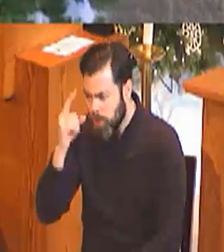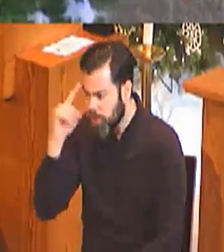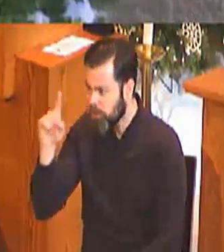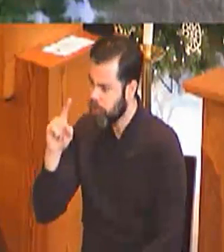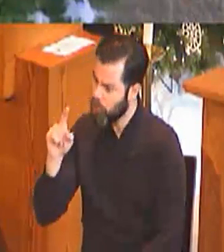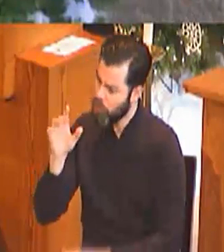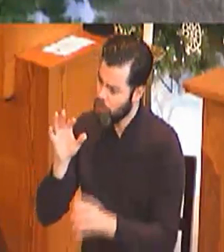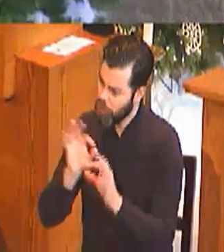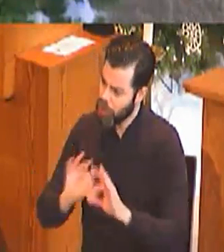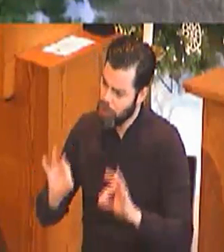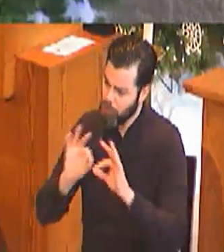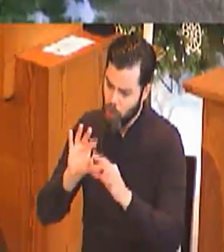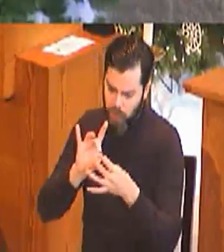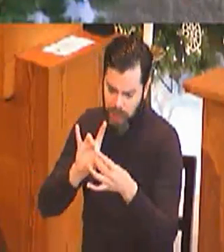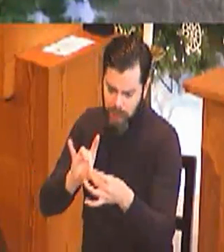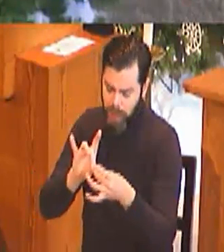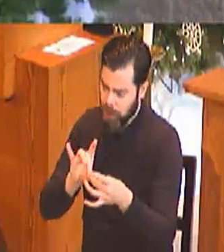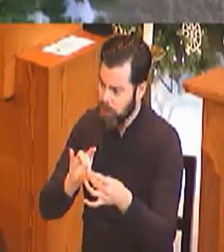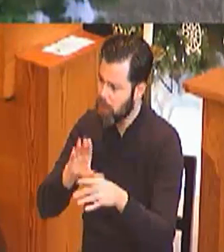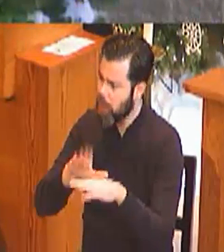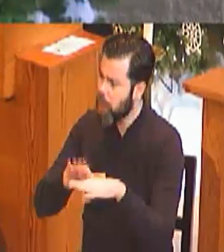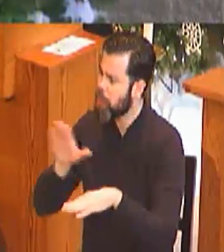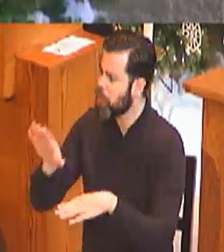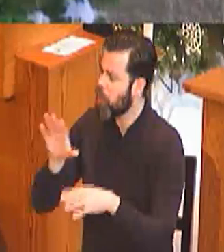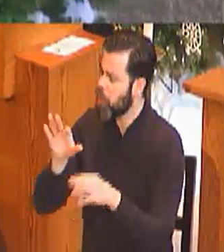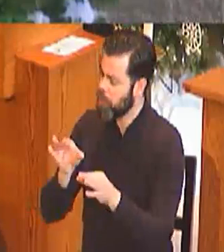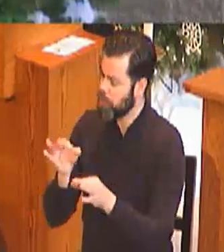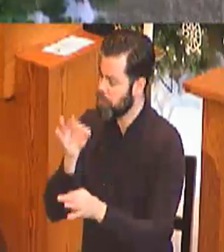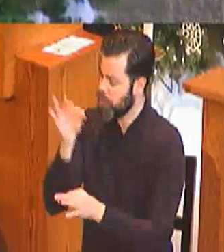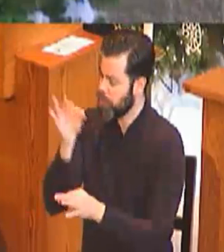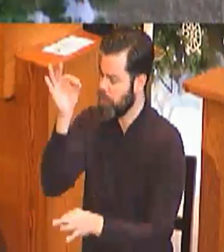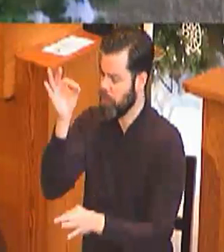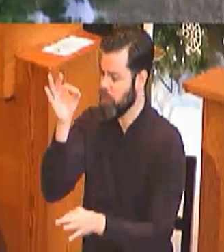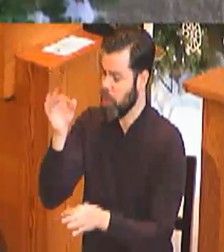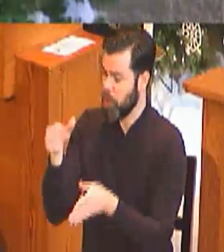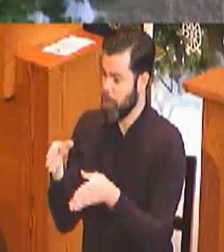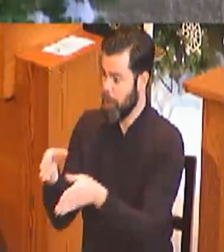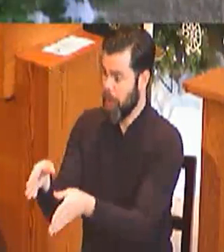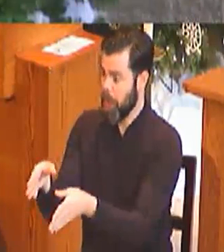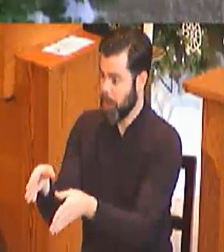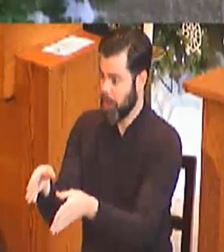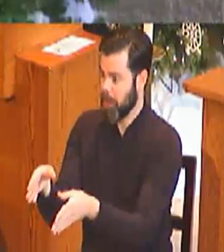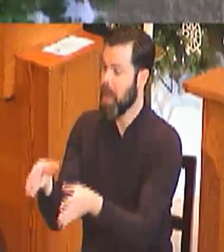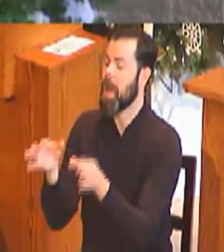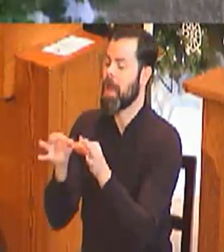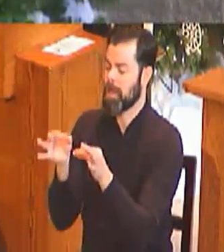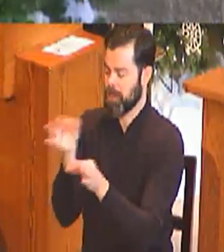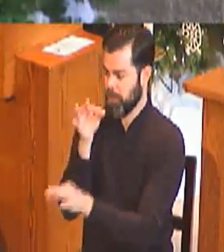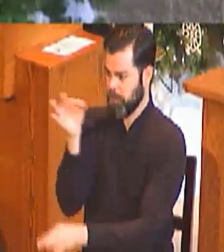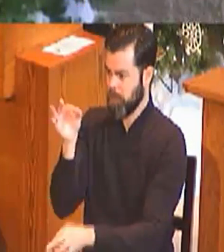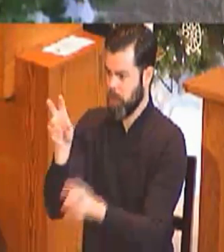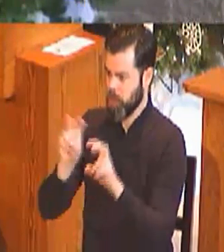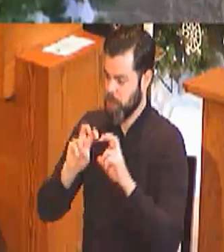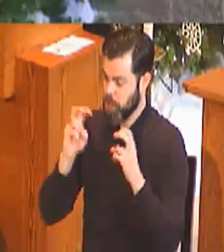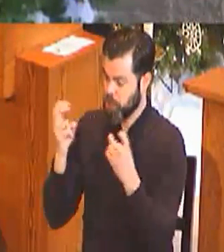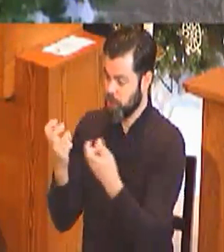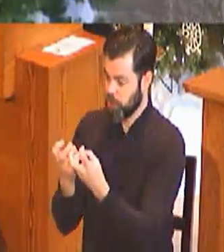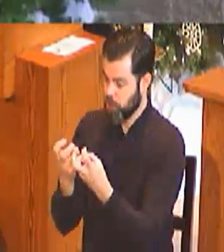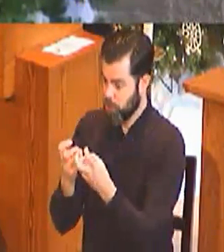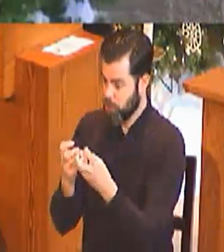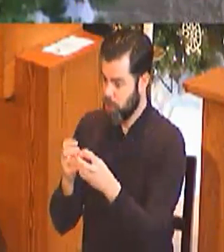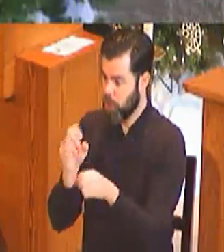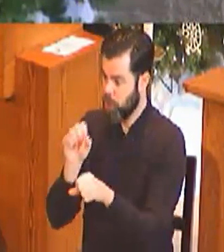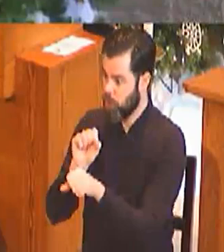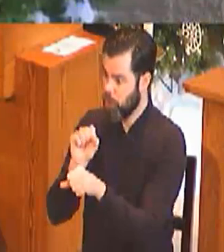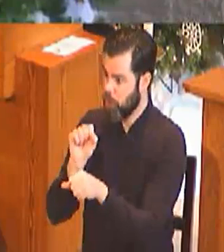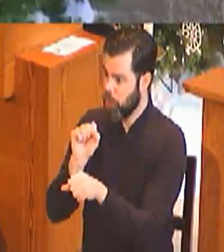your spiritual path? Well, Spirit Circle Weekends will be groups of about 8 people